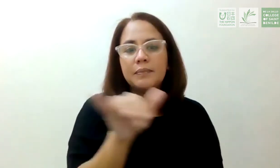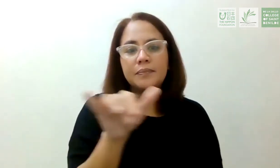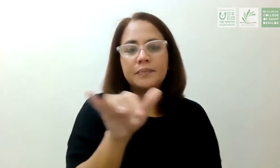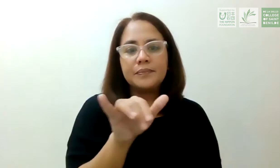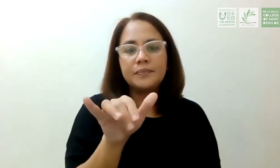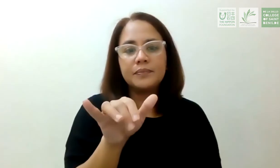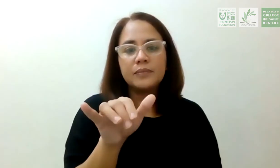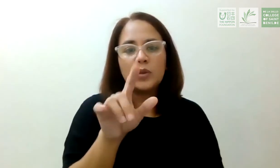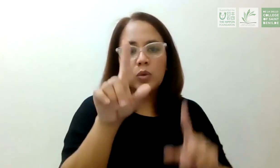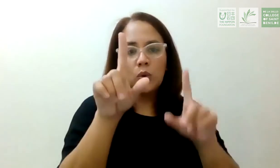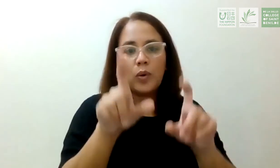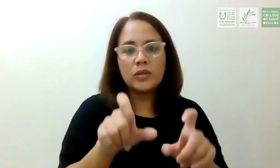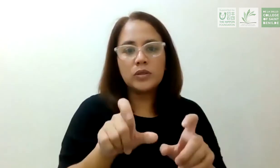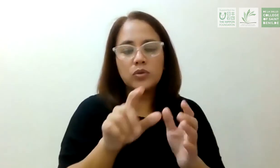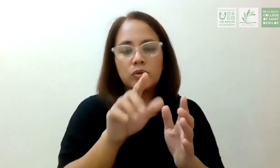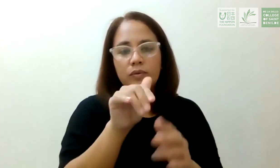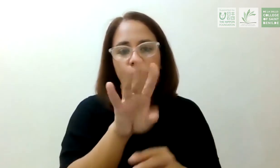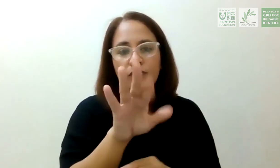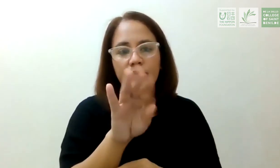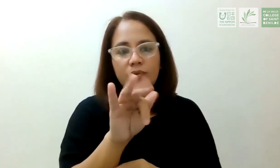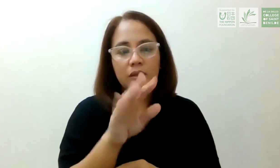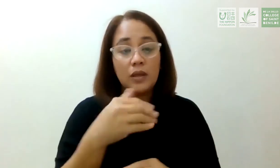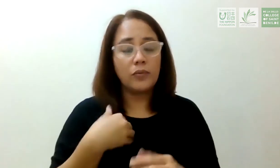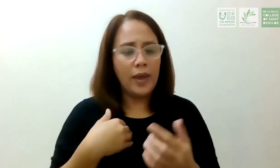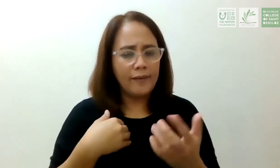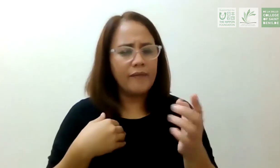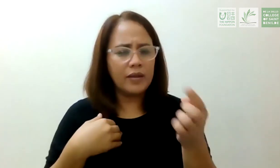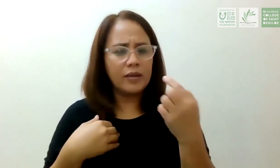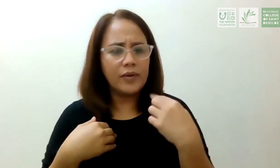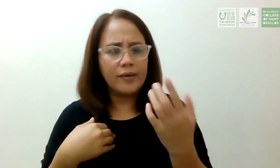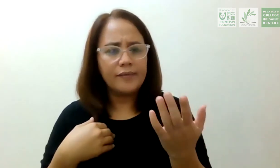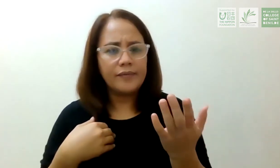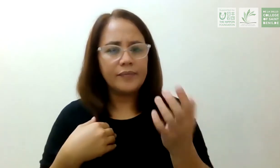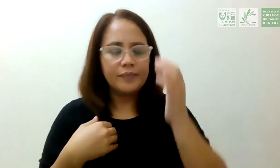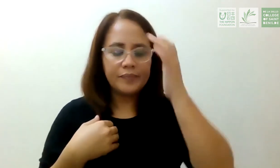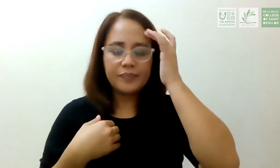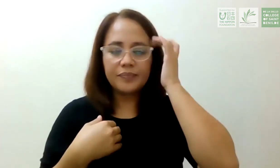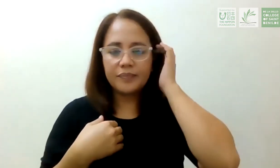we had here. Let me bring it back up again, where